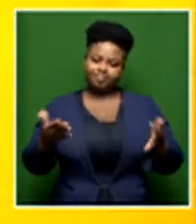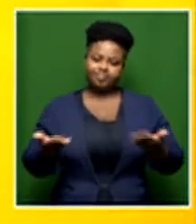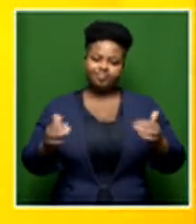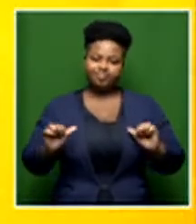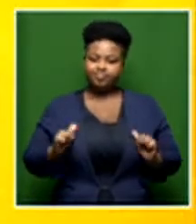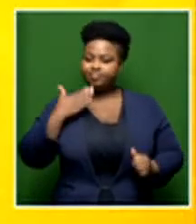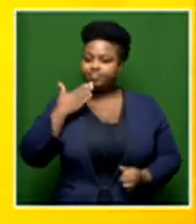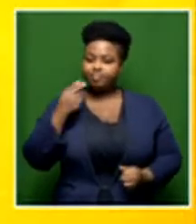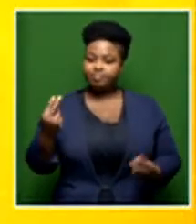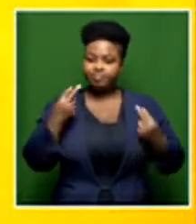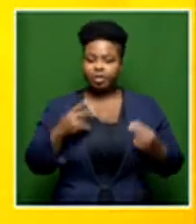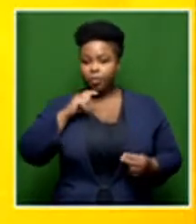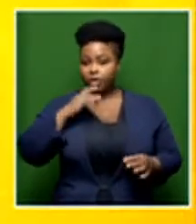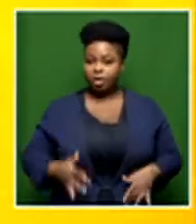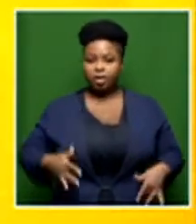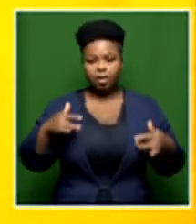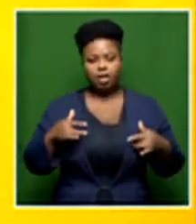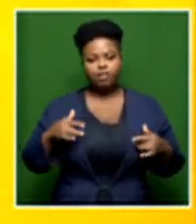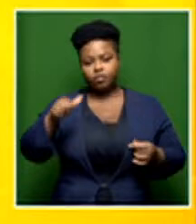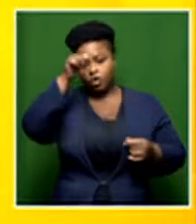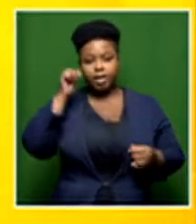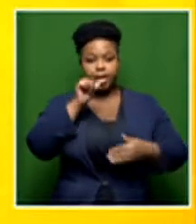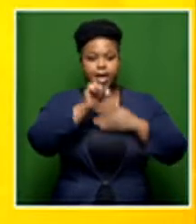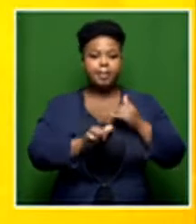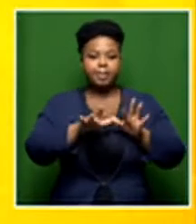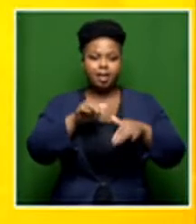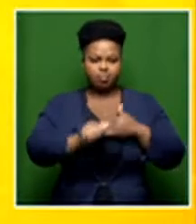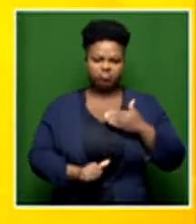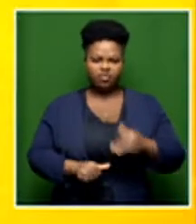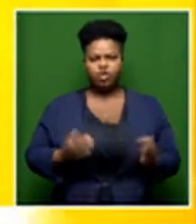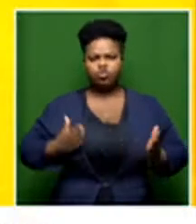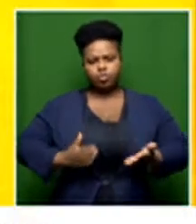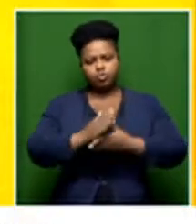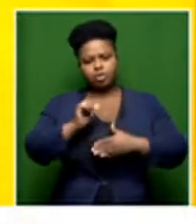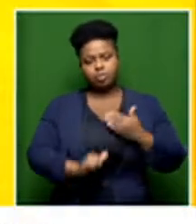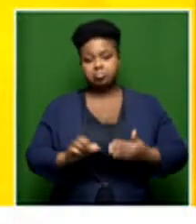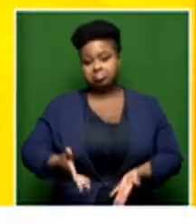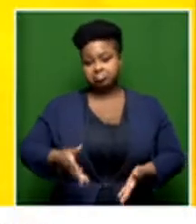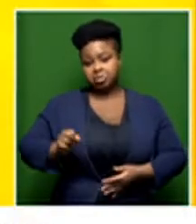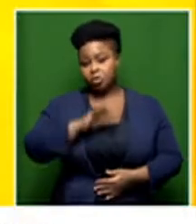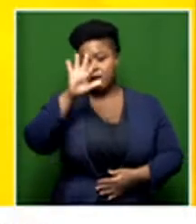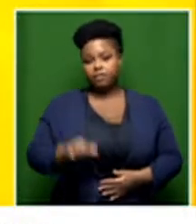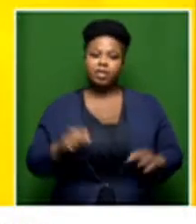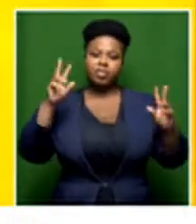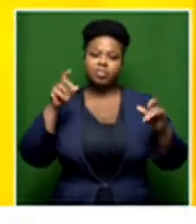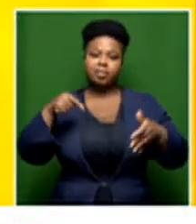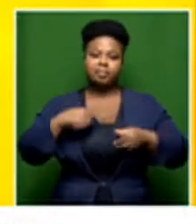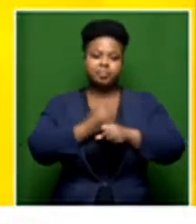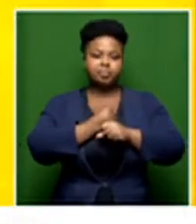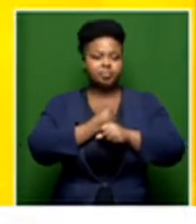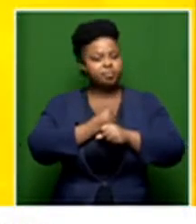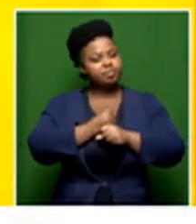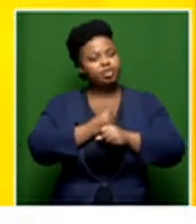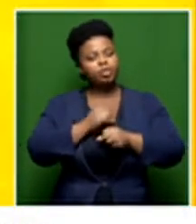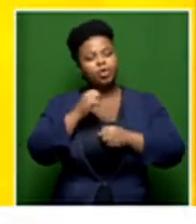welcome back, and thanks for being with us here on Morning Live. Now, April is Human Rights Month here in South Africa, and the theme of this year's Human Rights Month is the